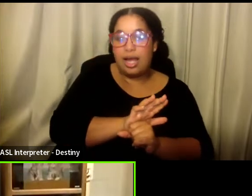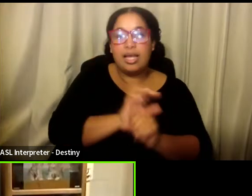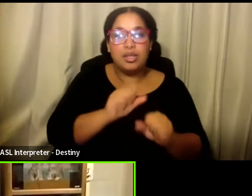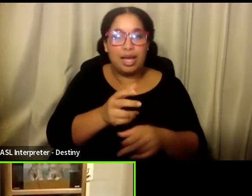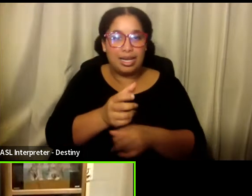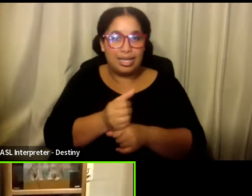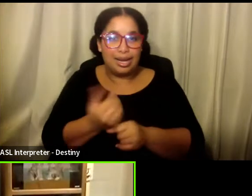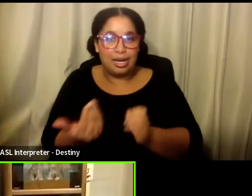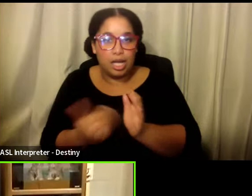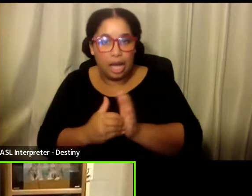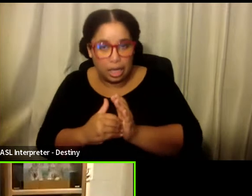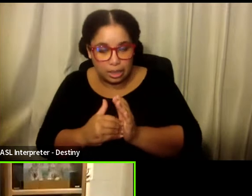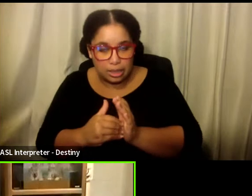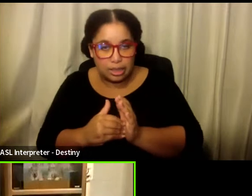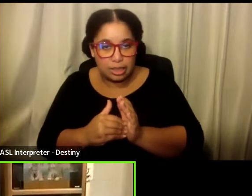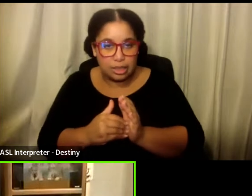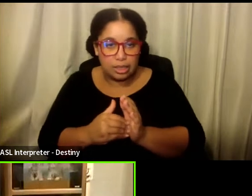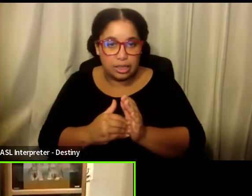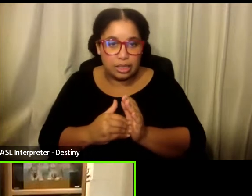it again.